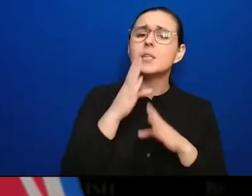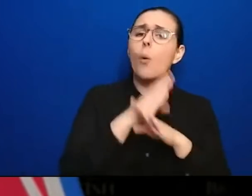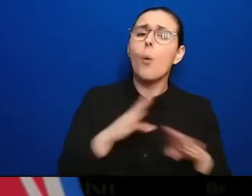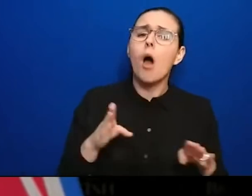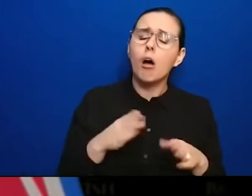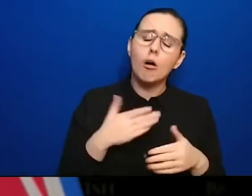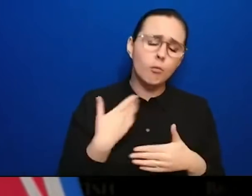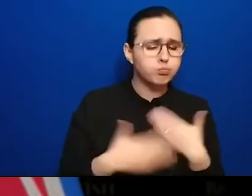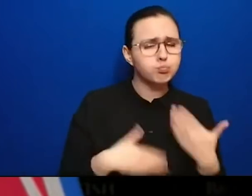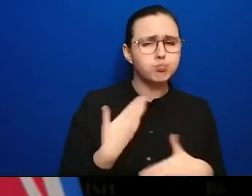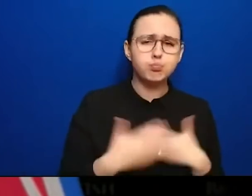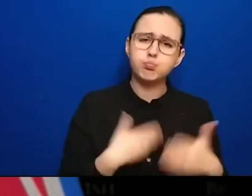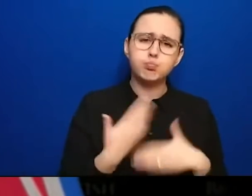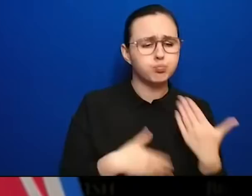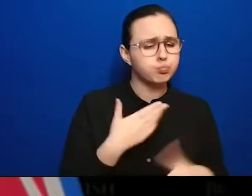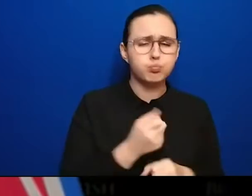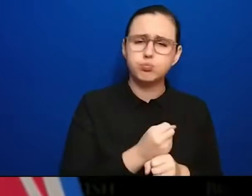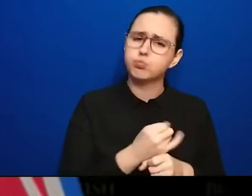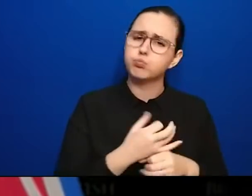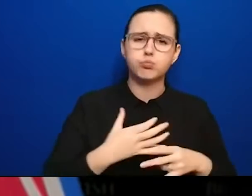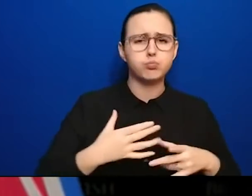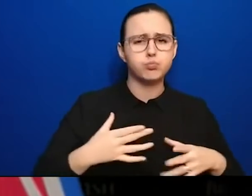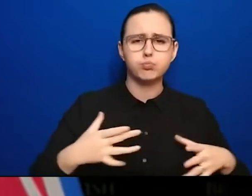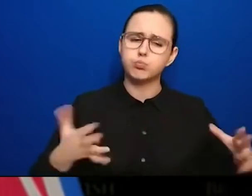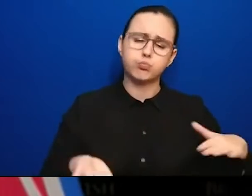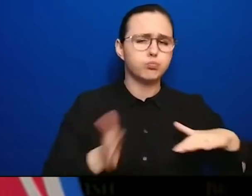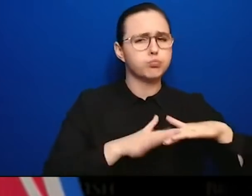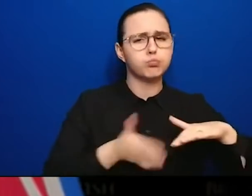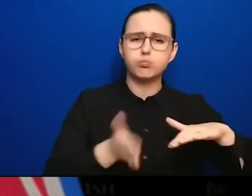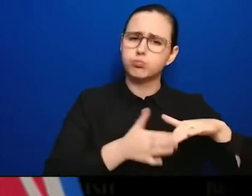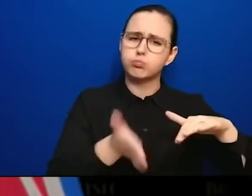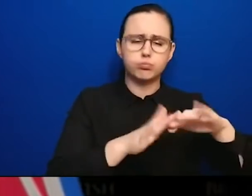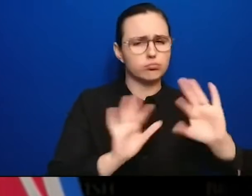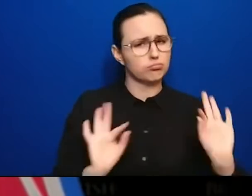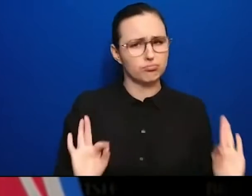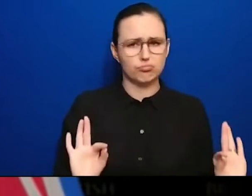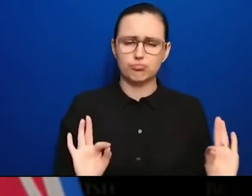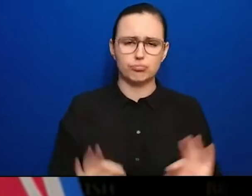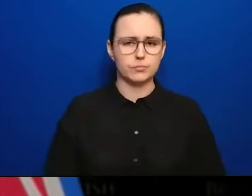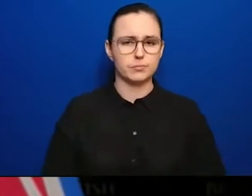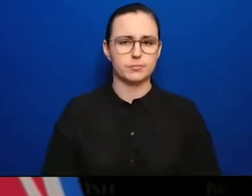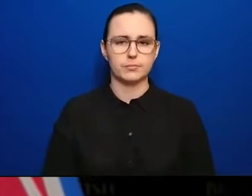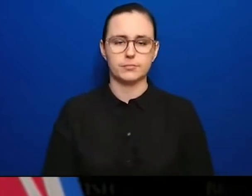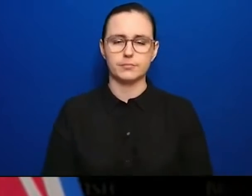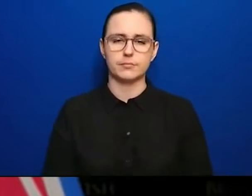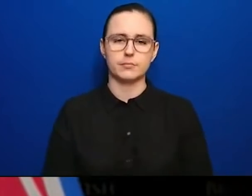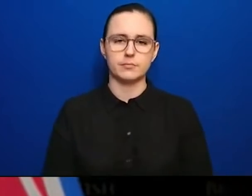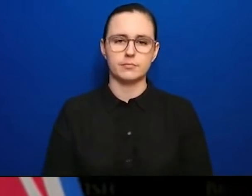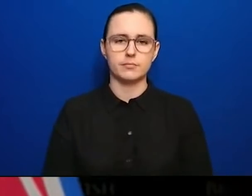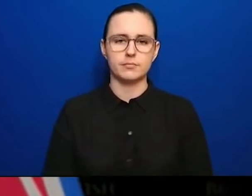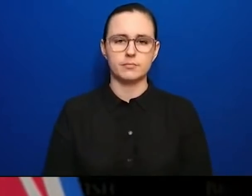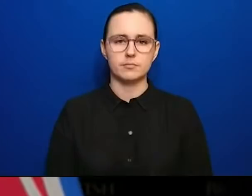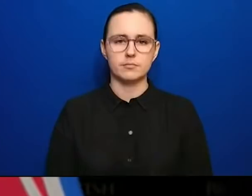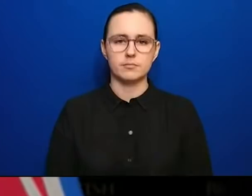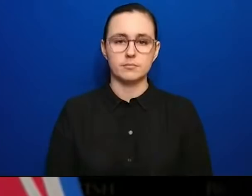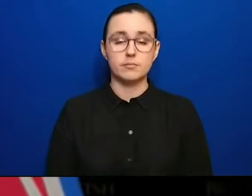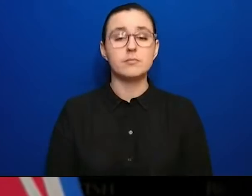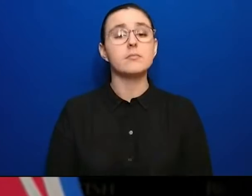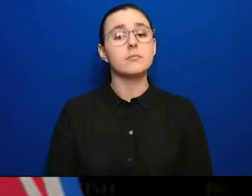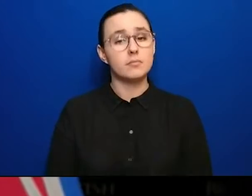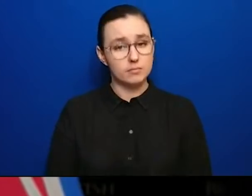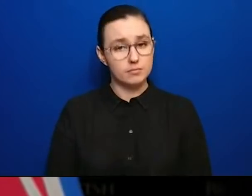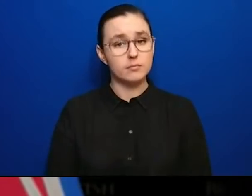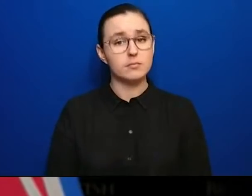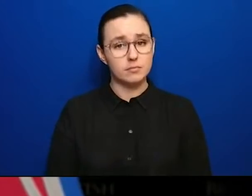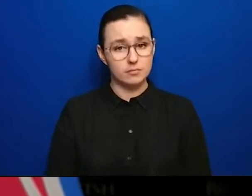out 1.3 million dose flu vaccine campaign in the same period. It's a